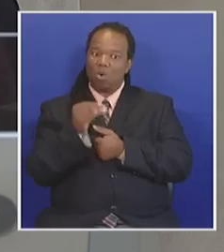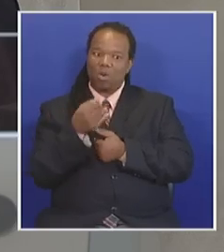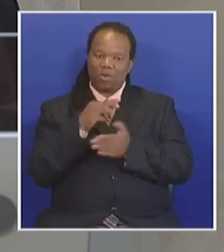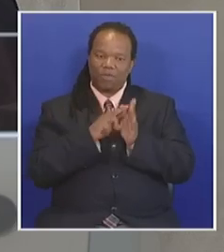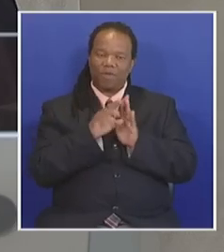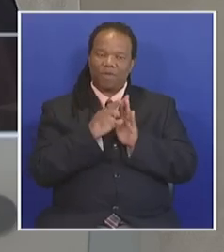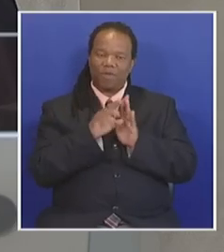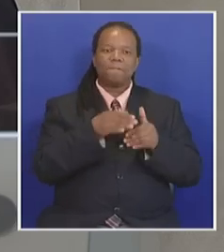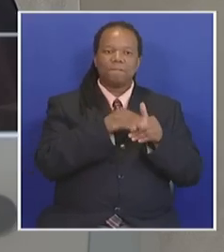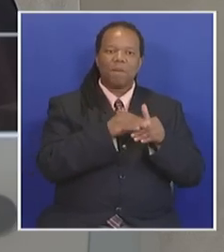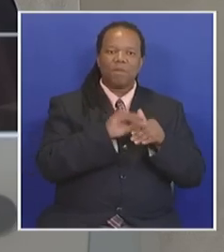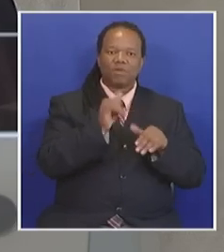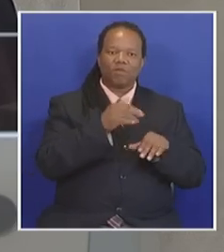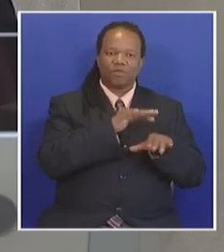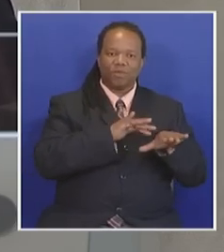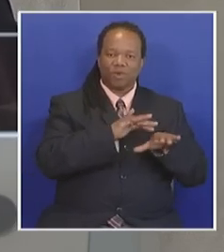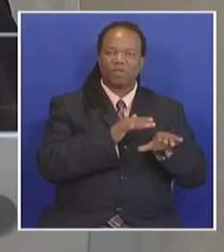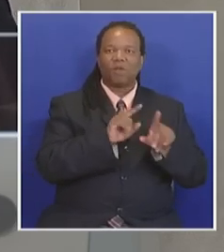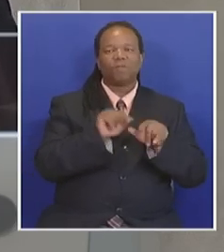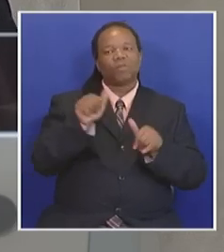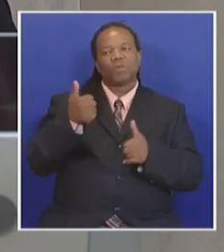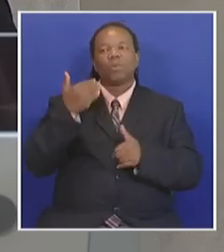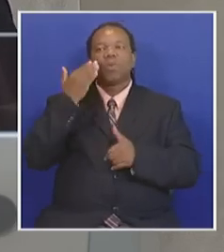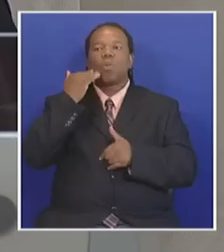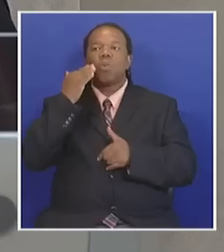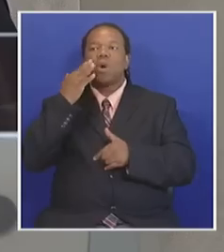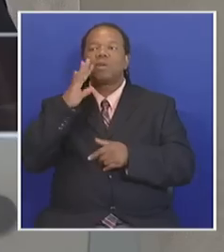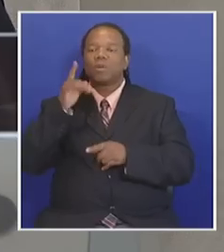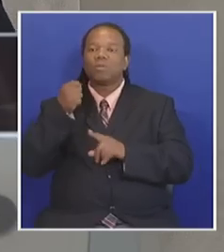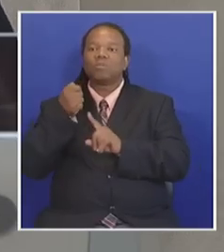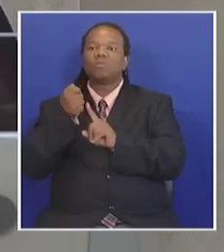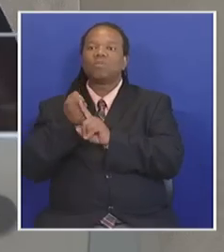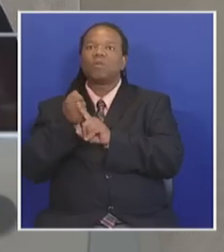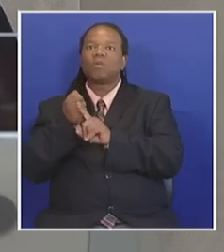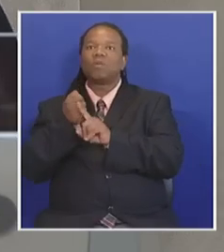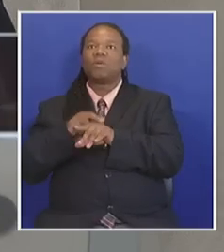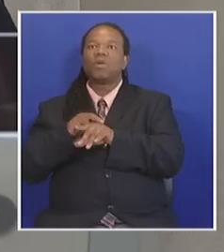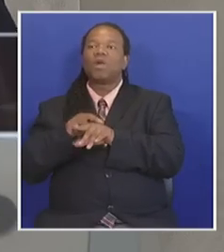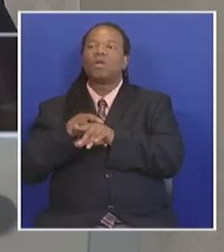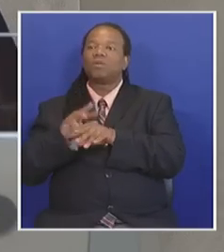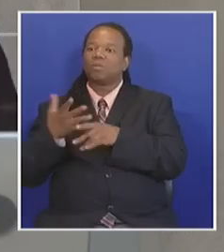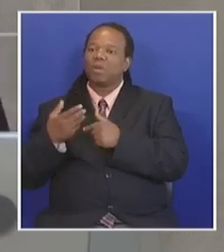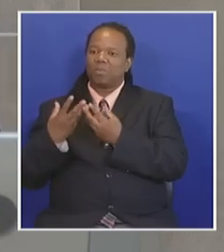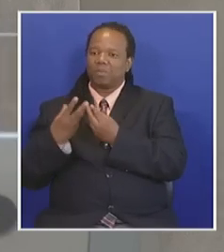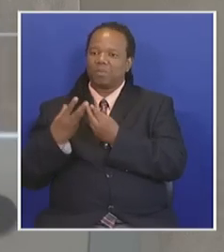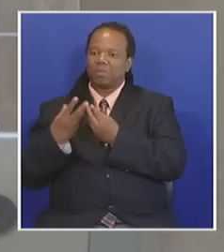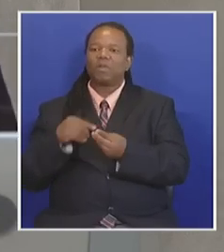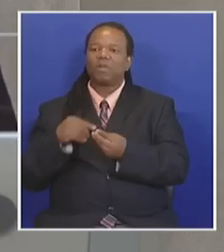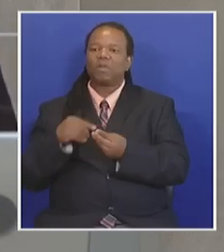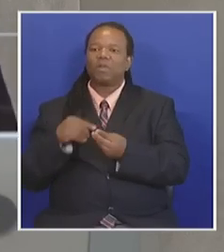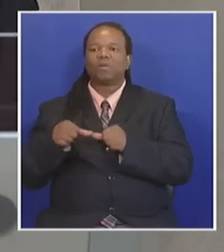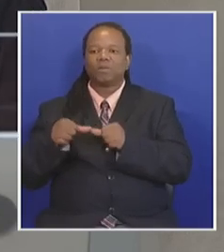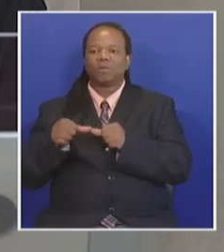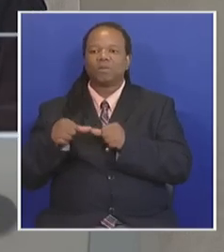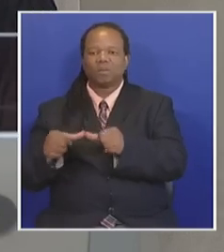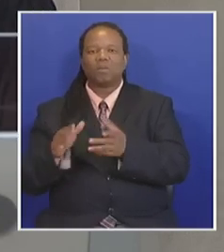race. White privilege is being able to fight racism one day, then ignore it the next. White privilege is being